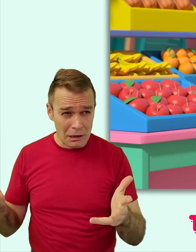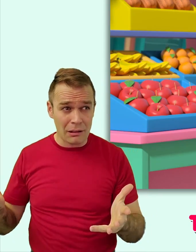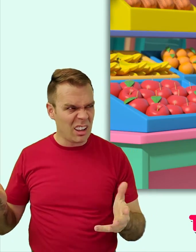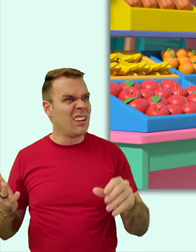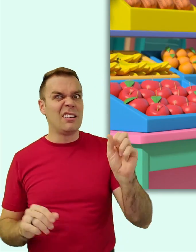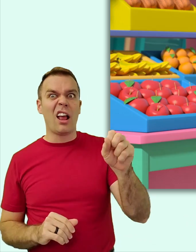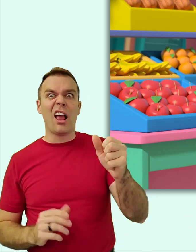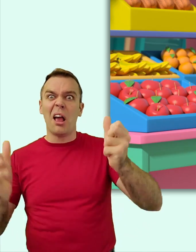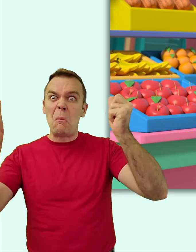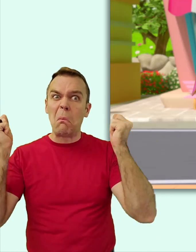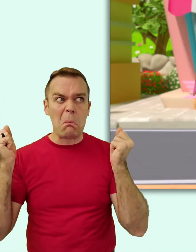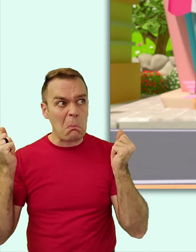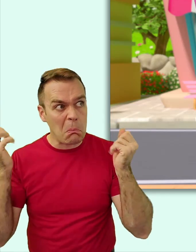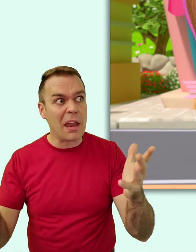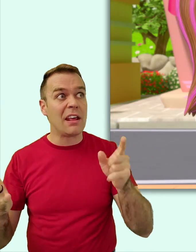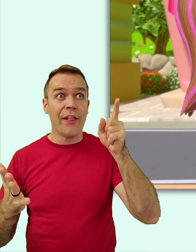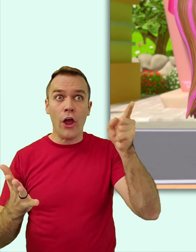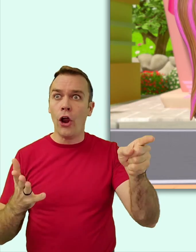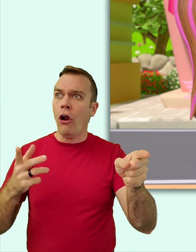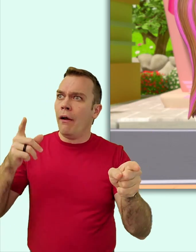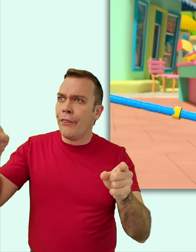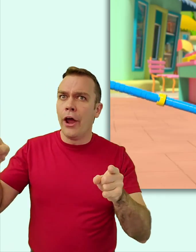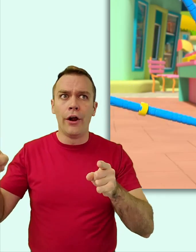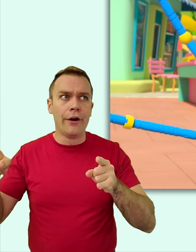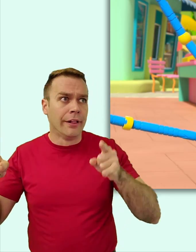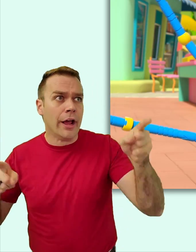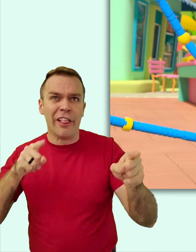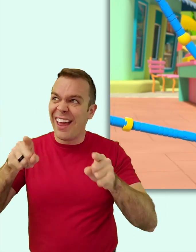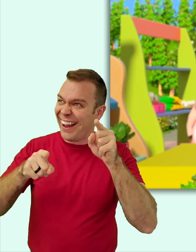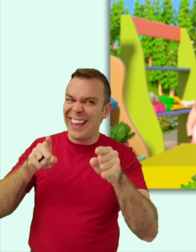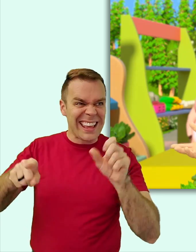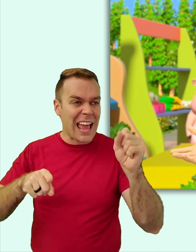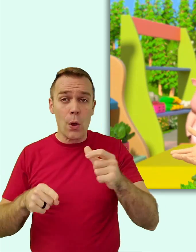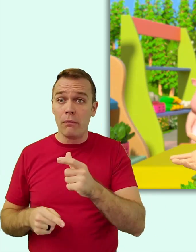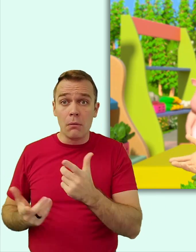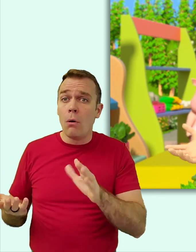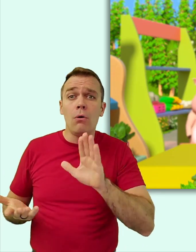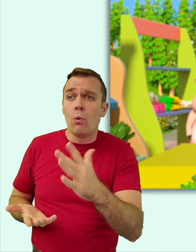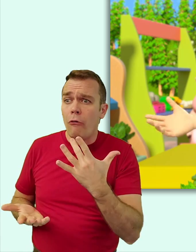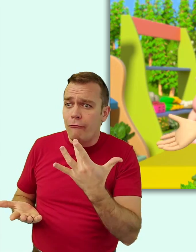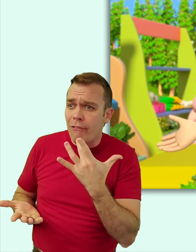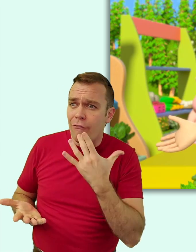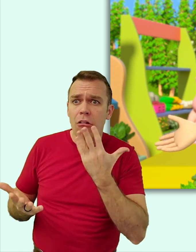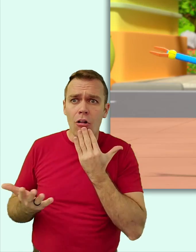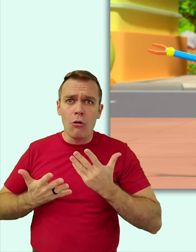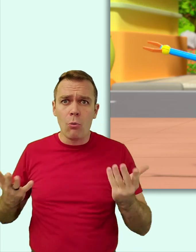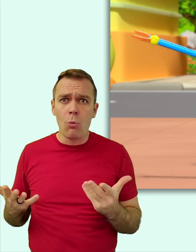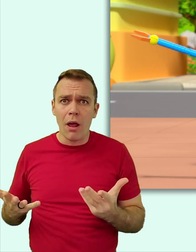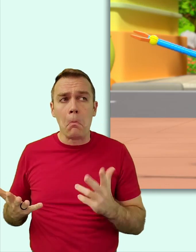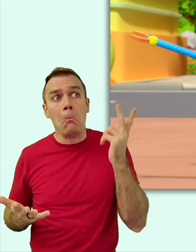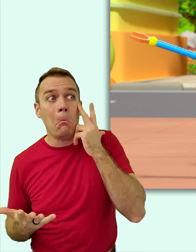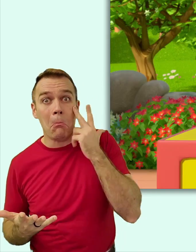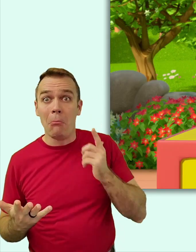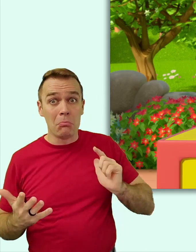so many colors everywhere. Over here and over there. Well, what are your favorite colors? Let's